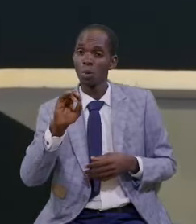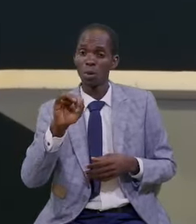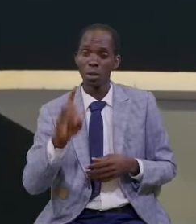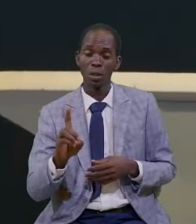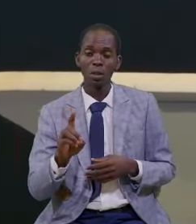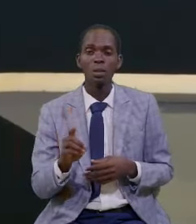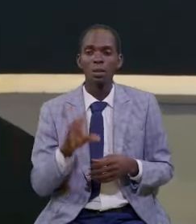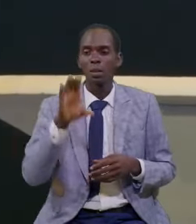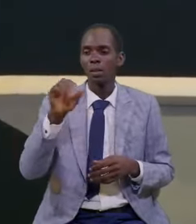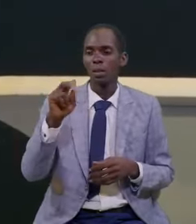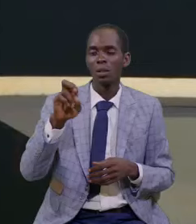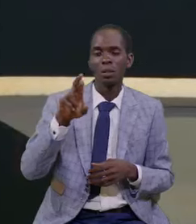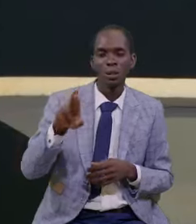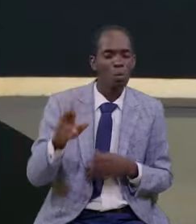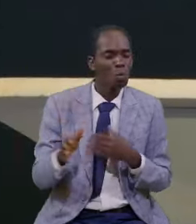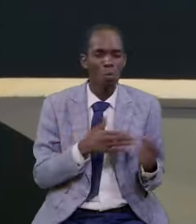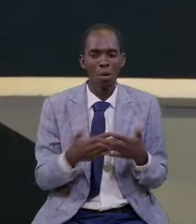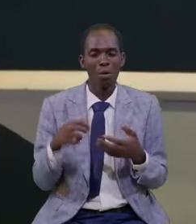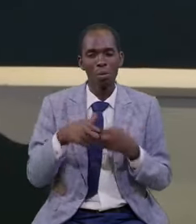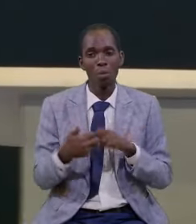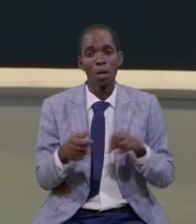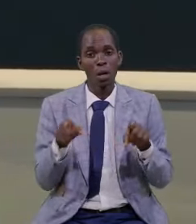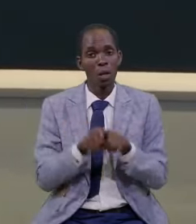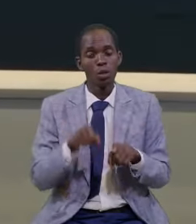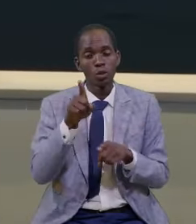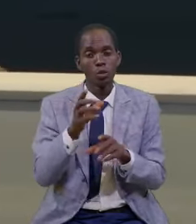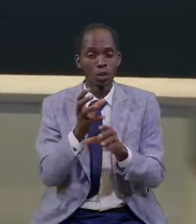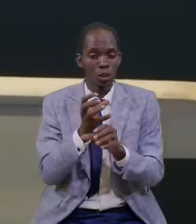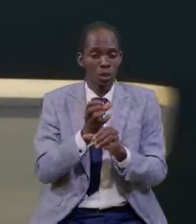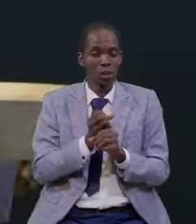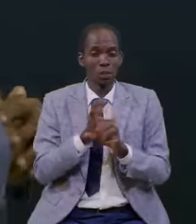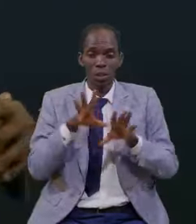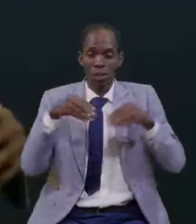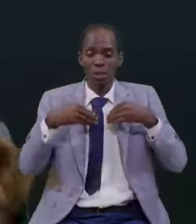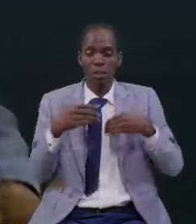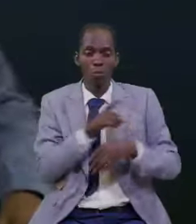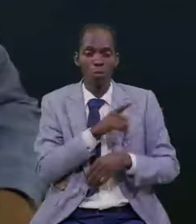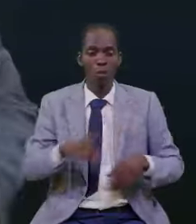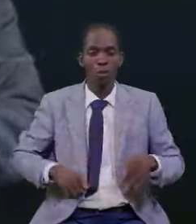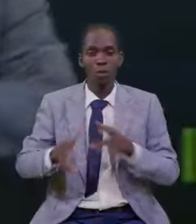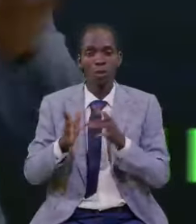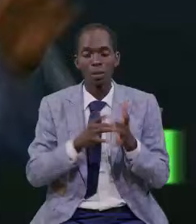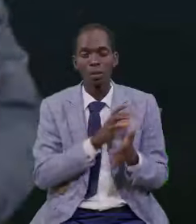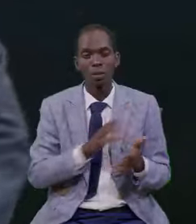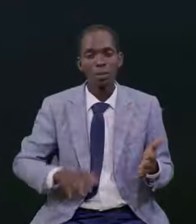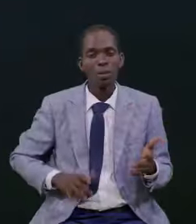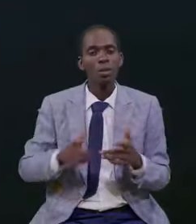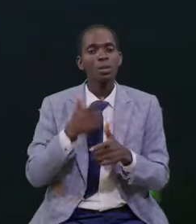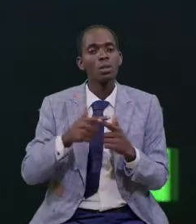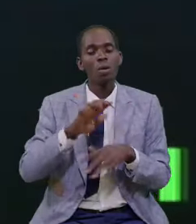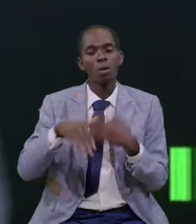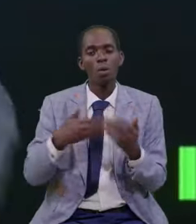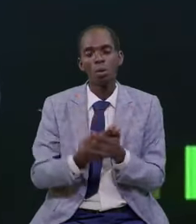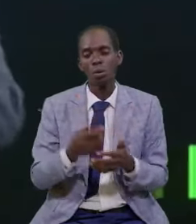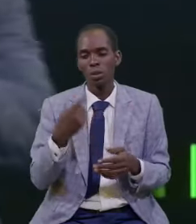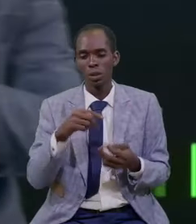tonight, as you receive the Lord Jesus Christ, all those things will vanish away from